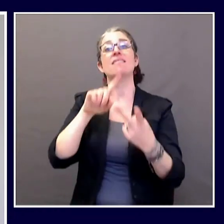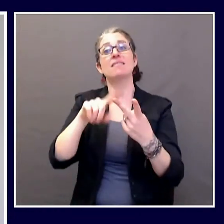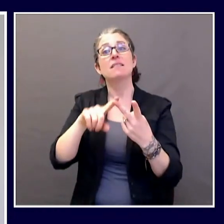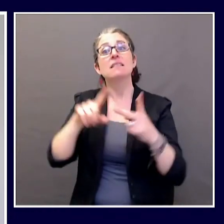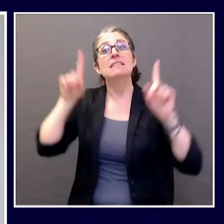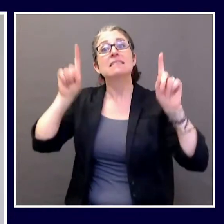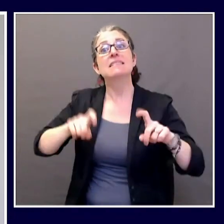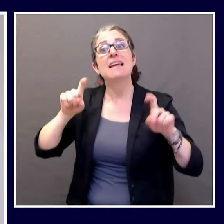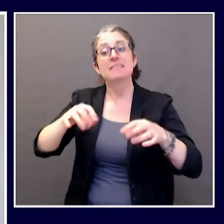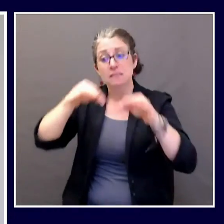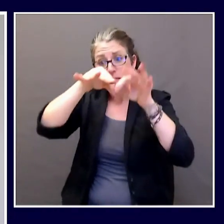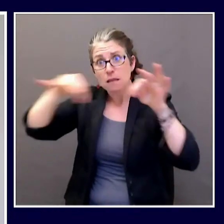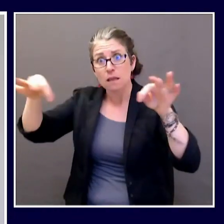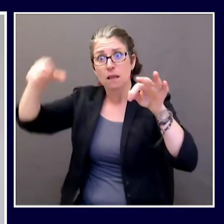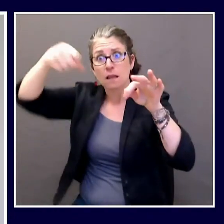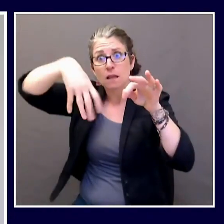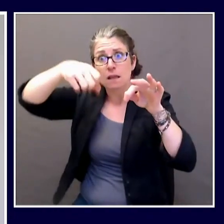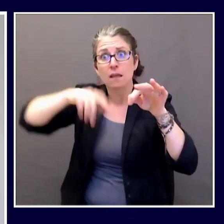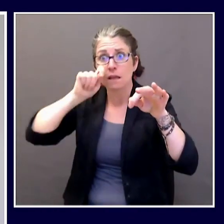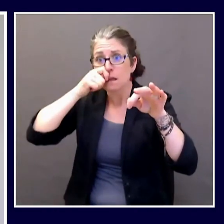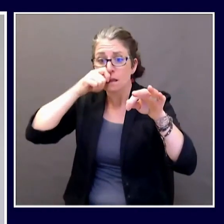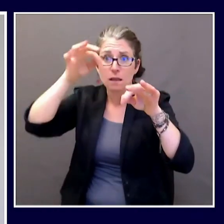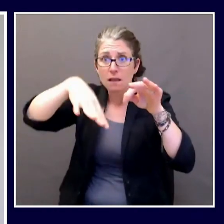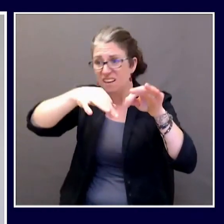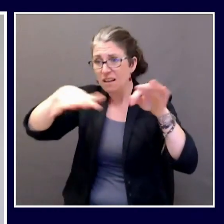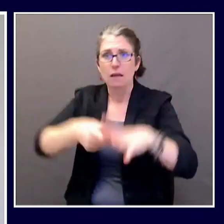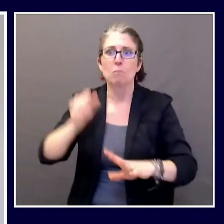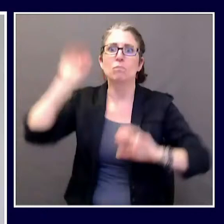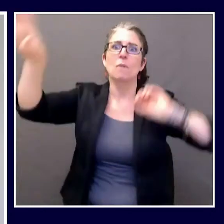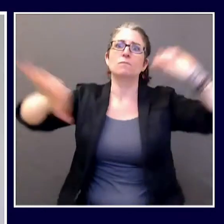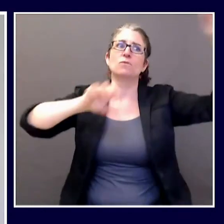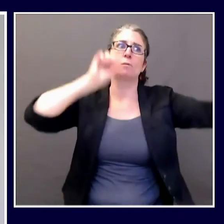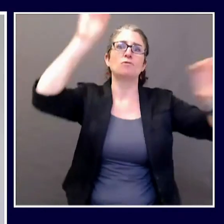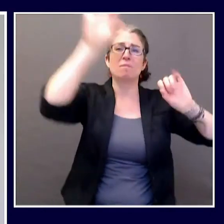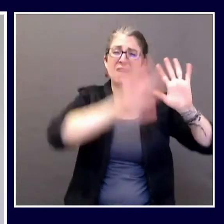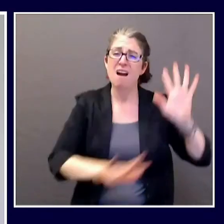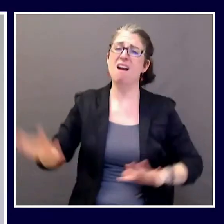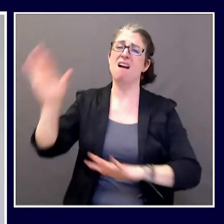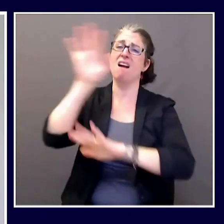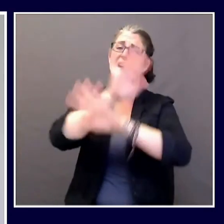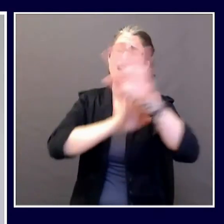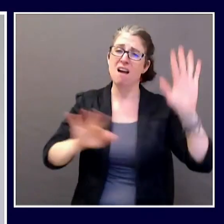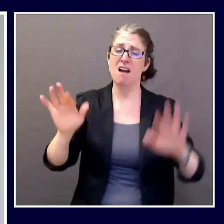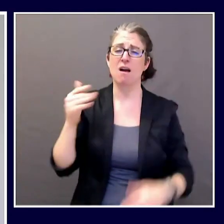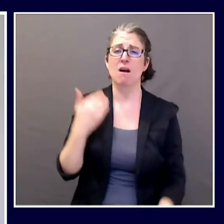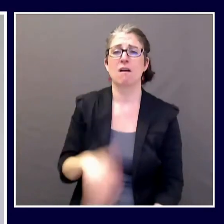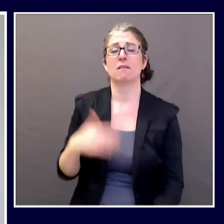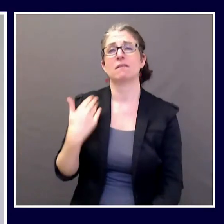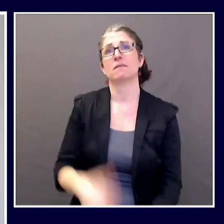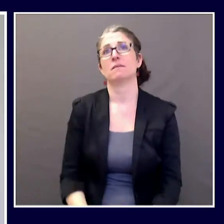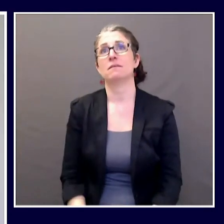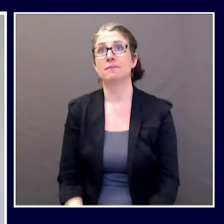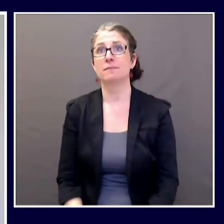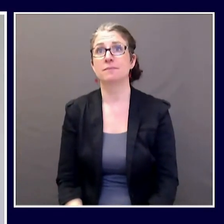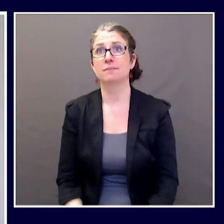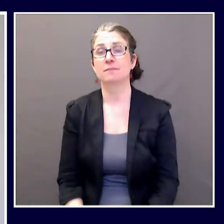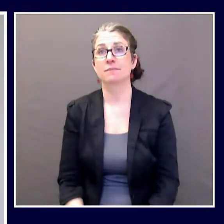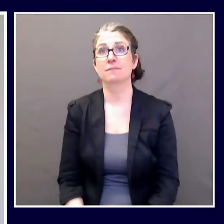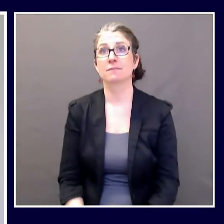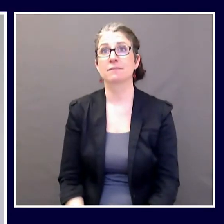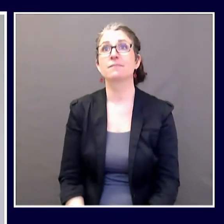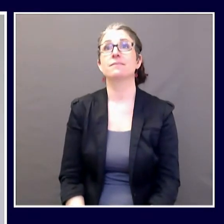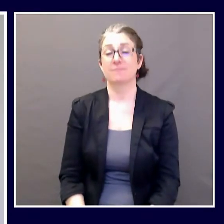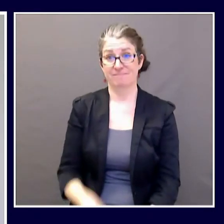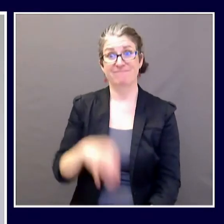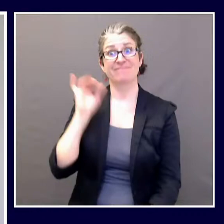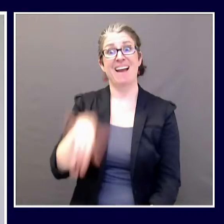do any good. It doesn't protect healthcare providers unless they've used it properly or are using it properly. And that's too